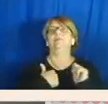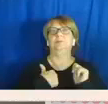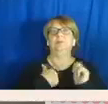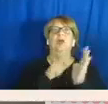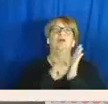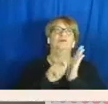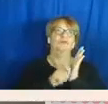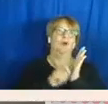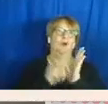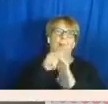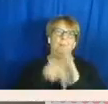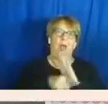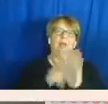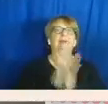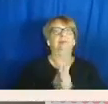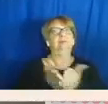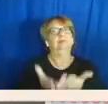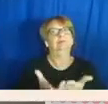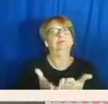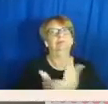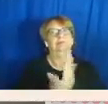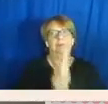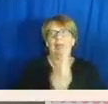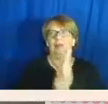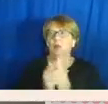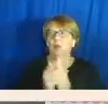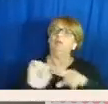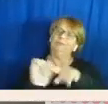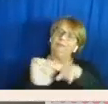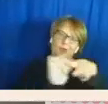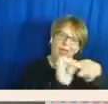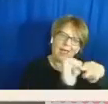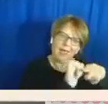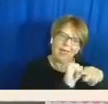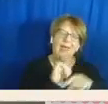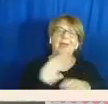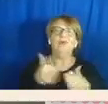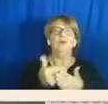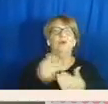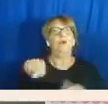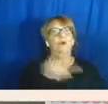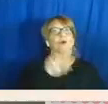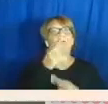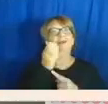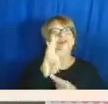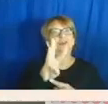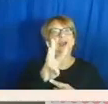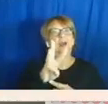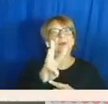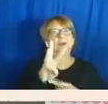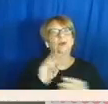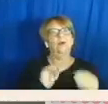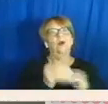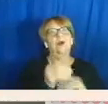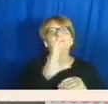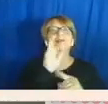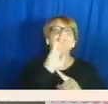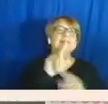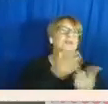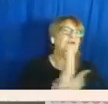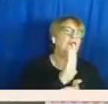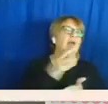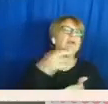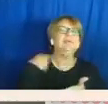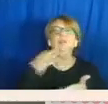policy manual and trained all the HEW Office for Civil Rights officials around the